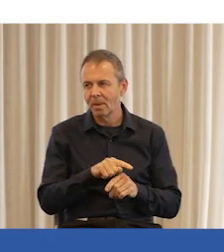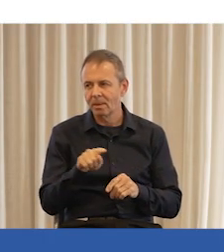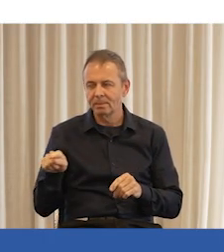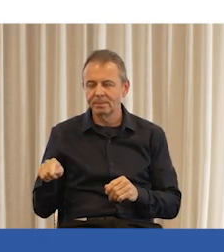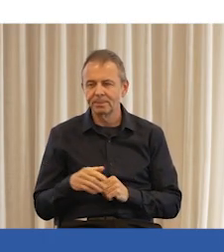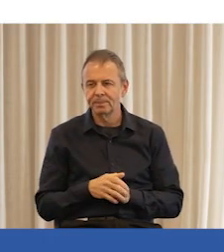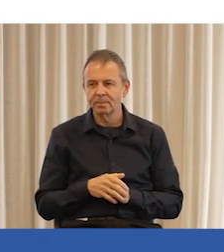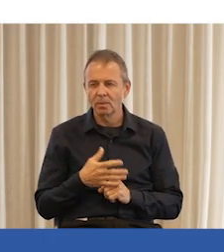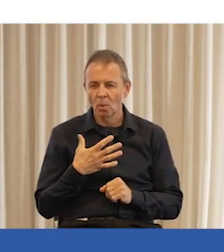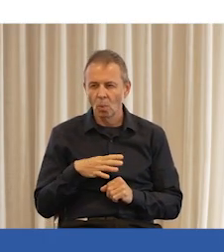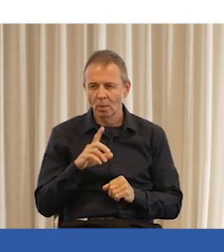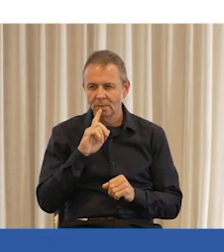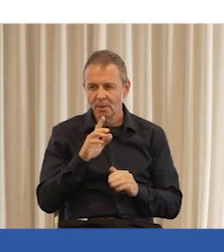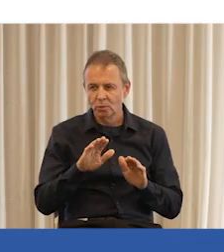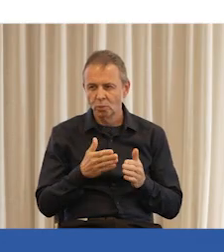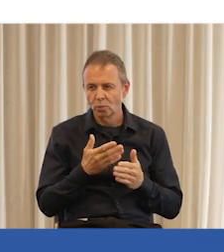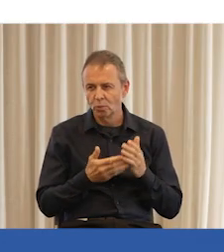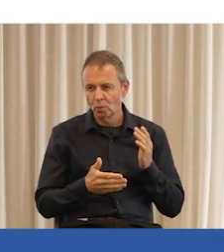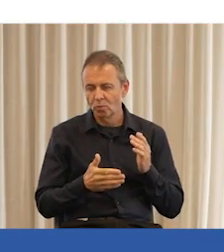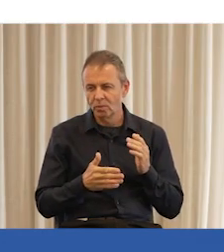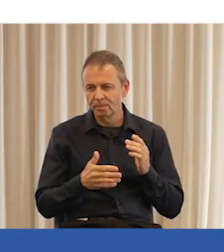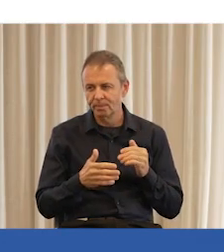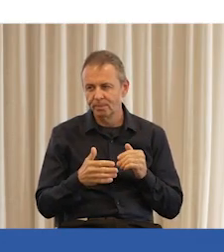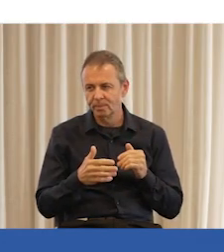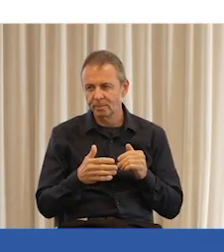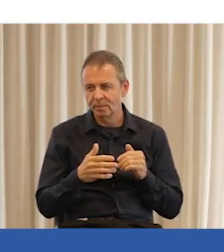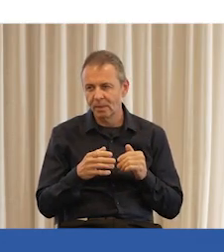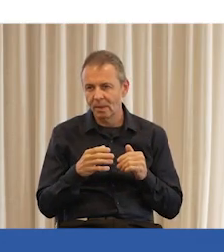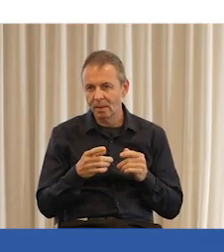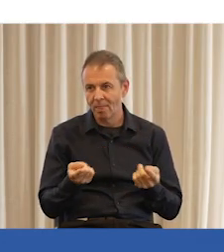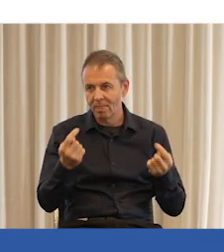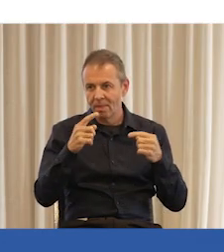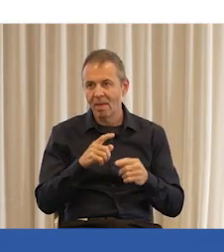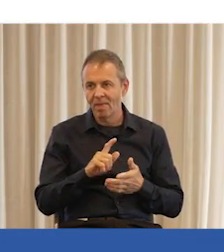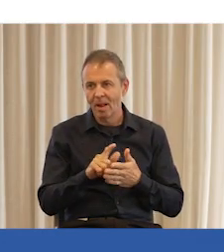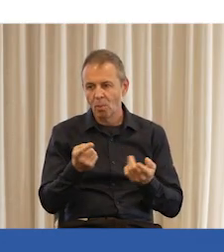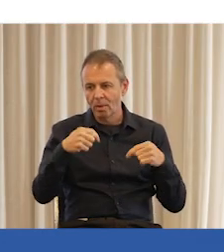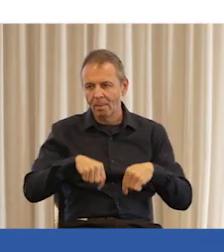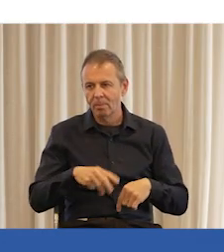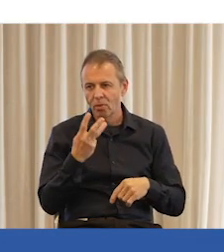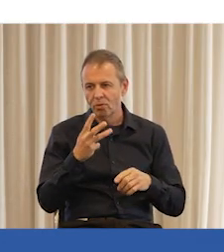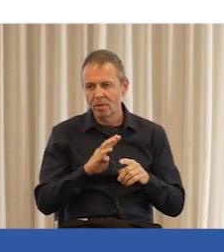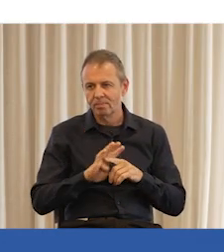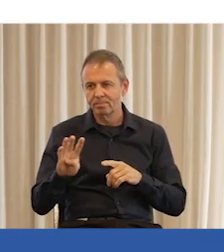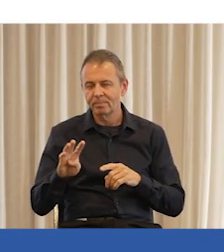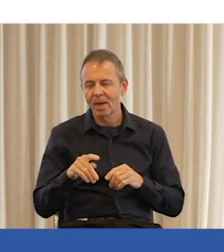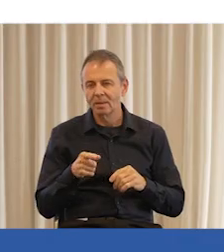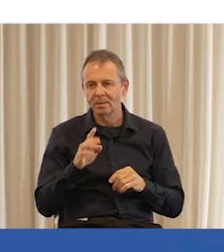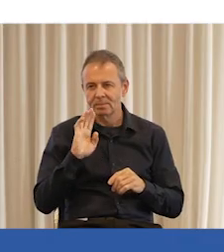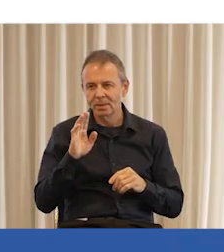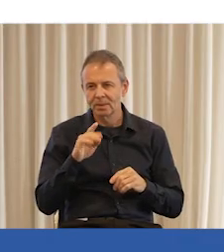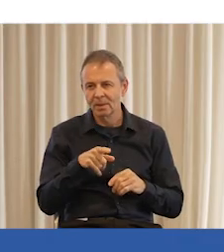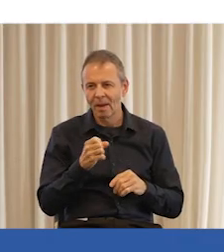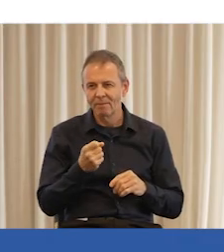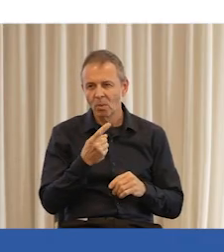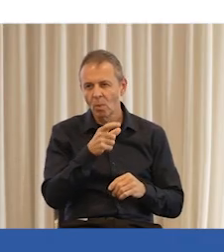And so I just want to share a really quick story before I bring three amazing speakers up here. And so I was thinking about this for a guy